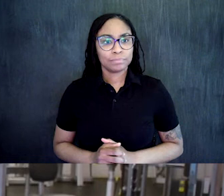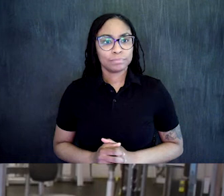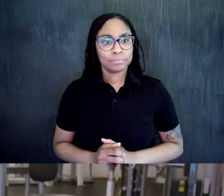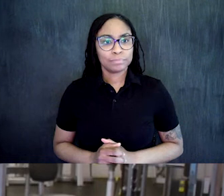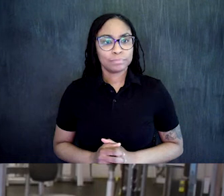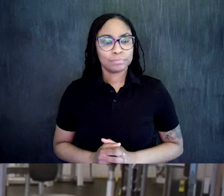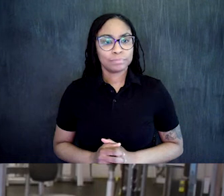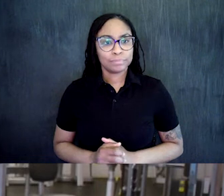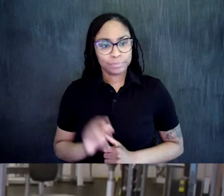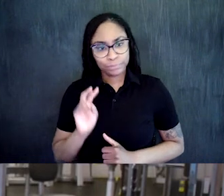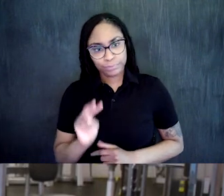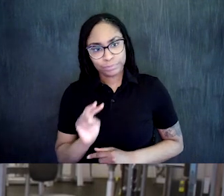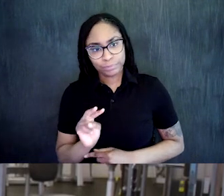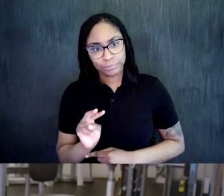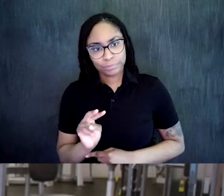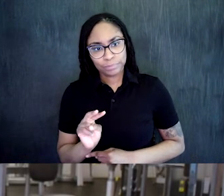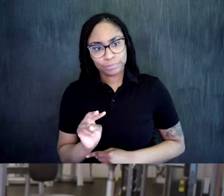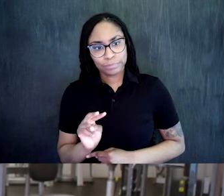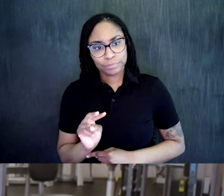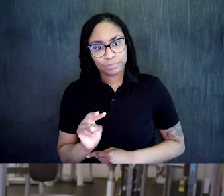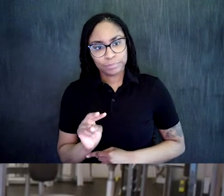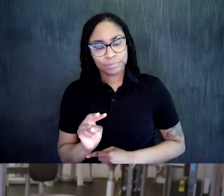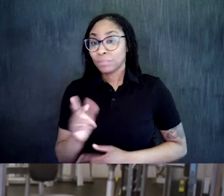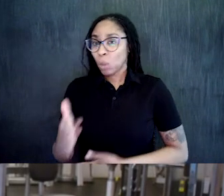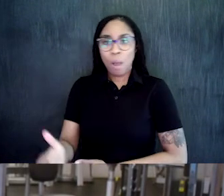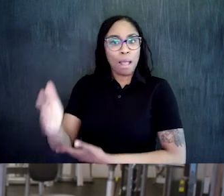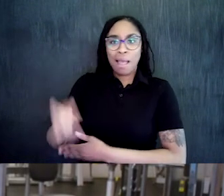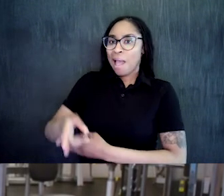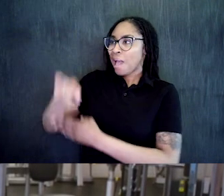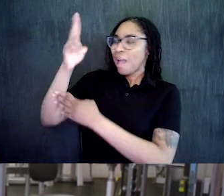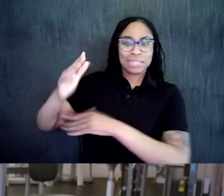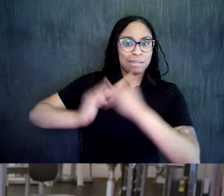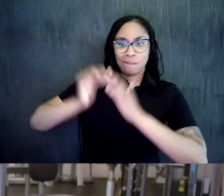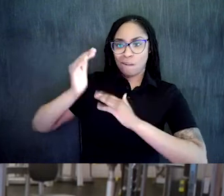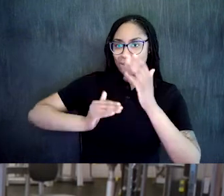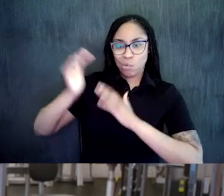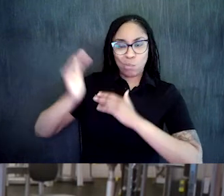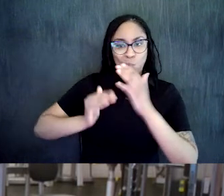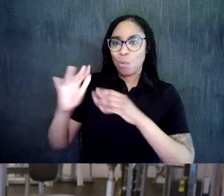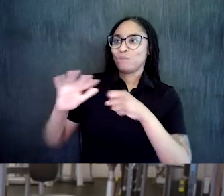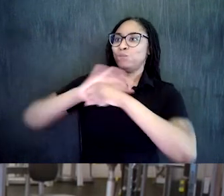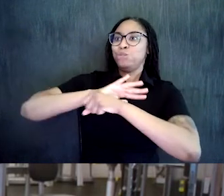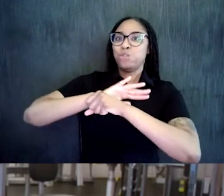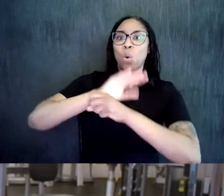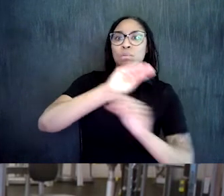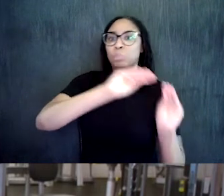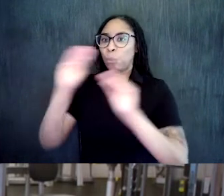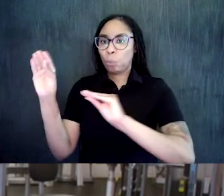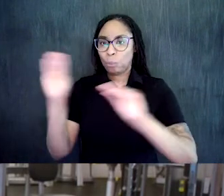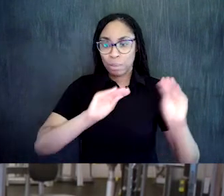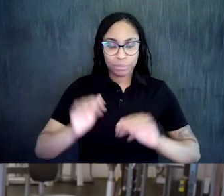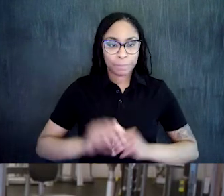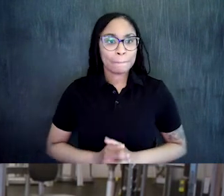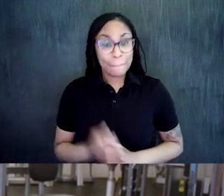need it, right? So you want whoever's working, you got to be doing most of the work. All right, so this is our fourth one here. We're